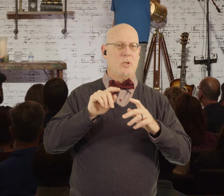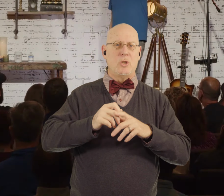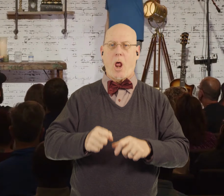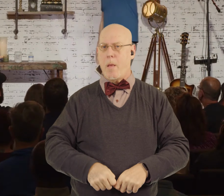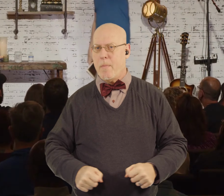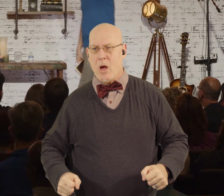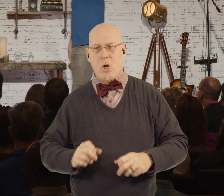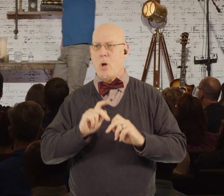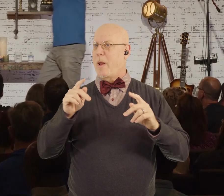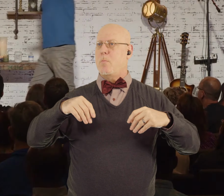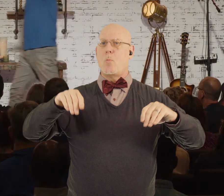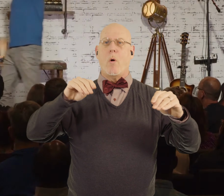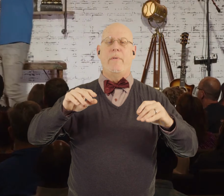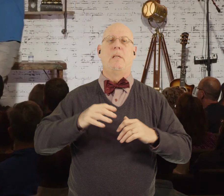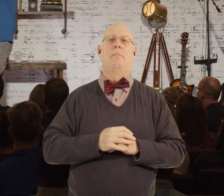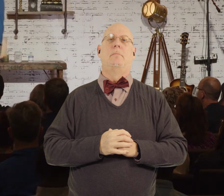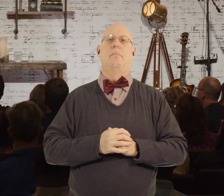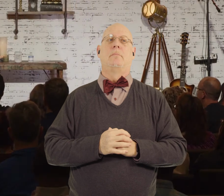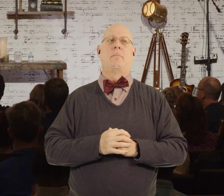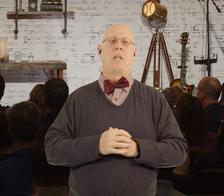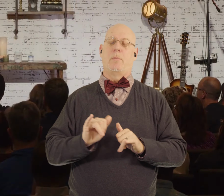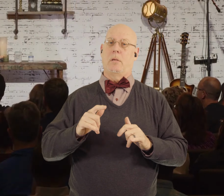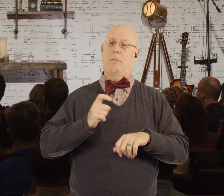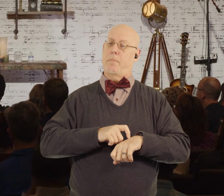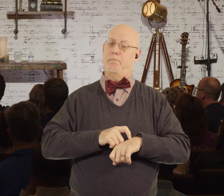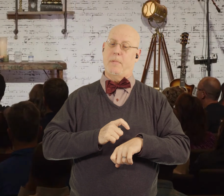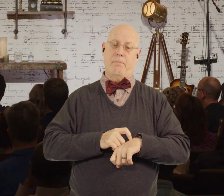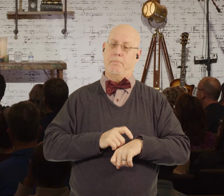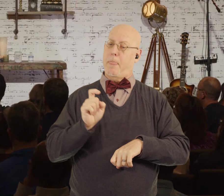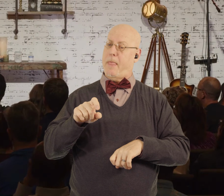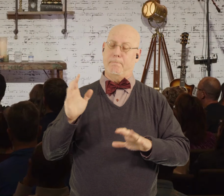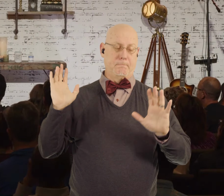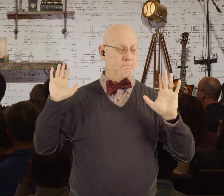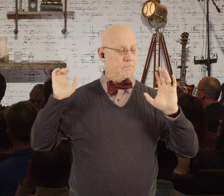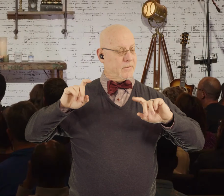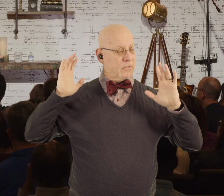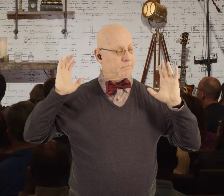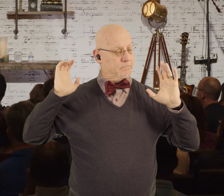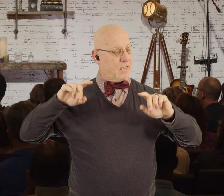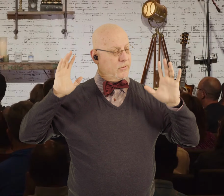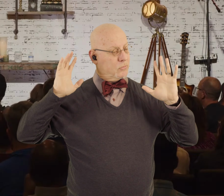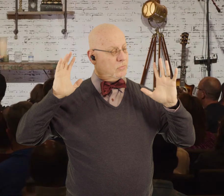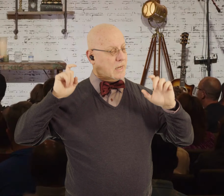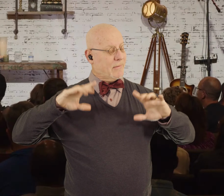The stewardesses are starting to unbuckle. No one else is moving through the aisles, but I'm like, it's time.